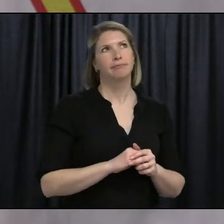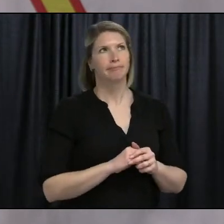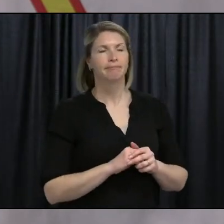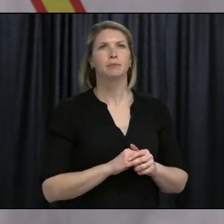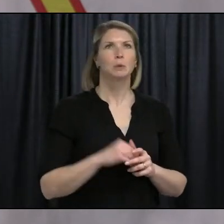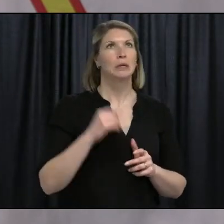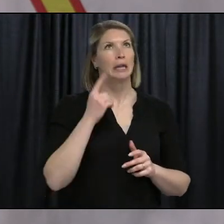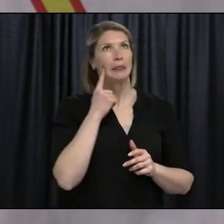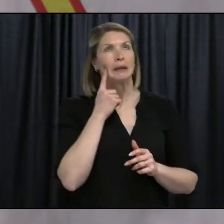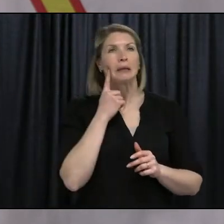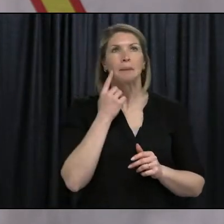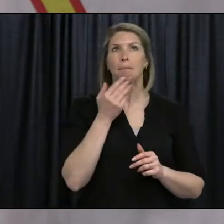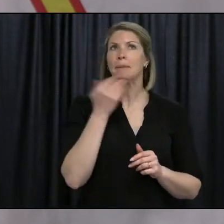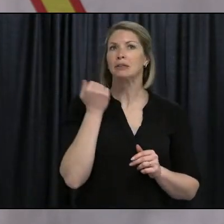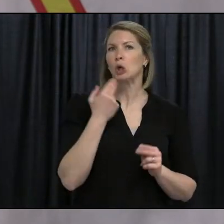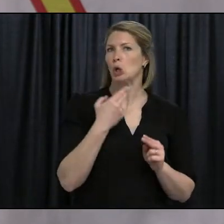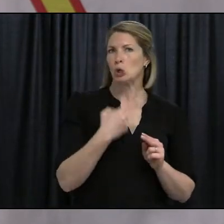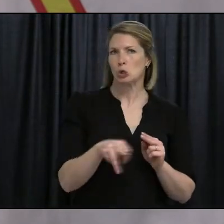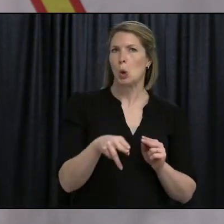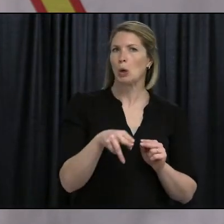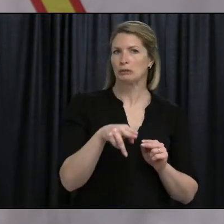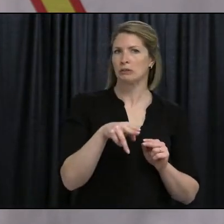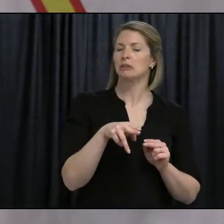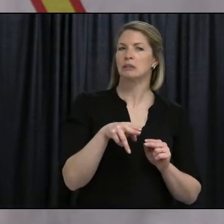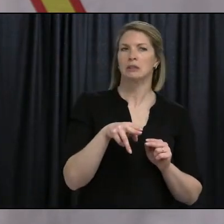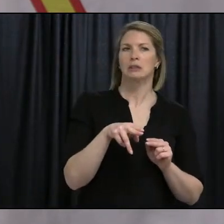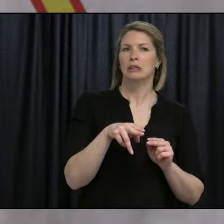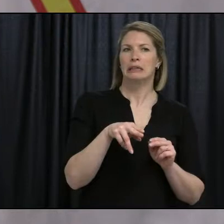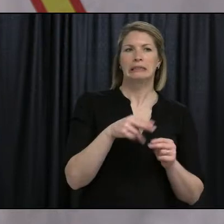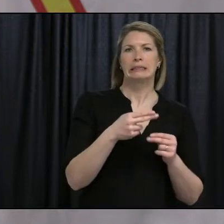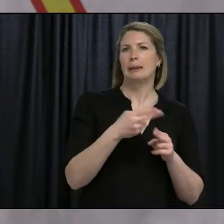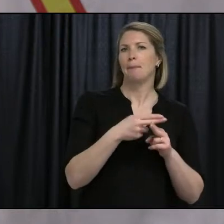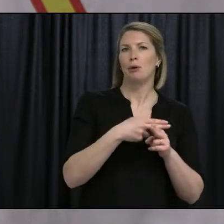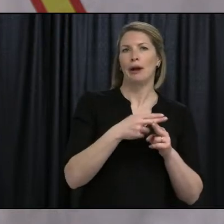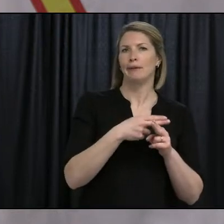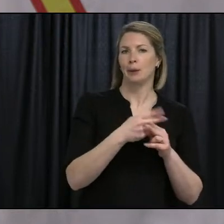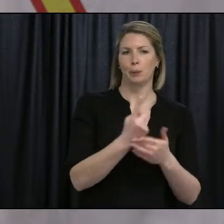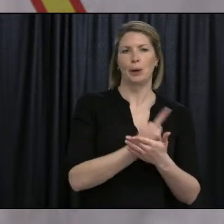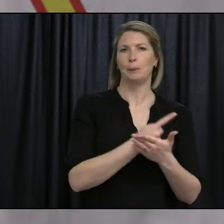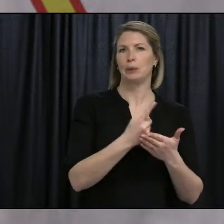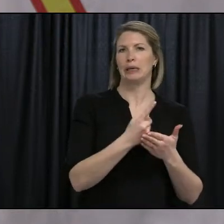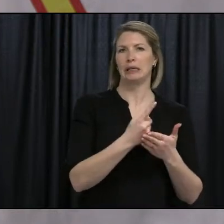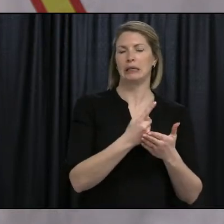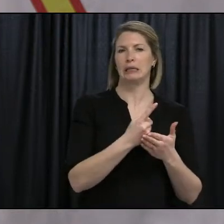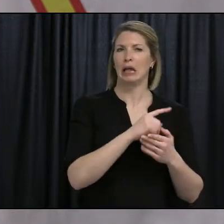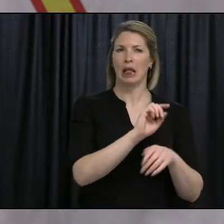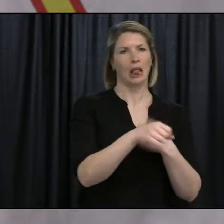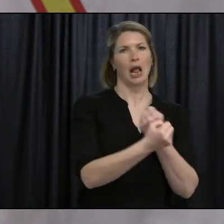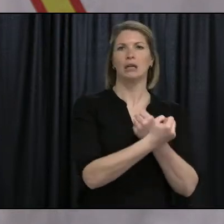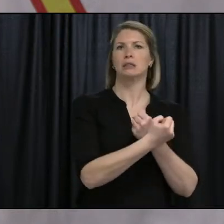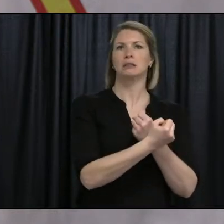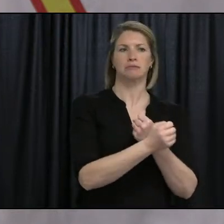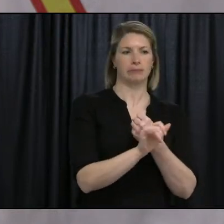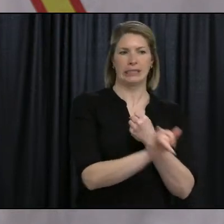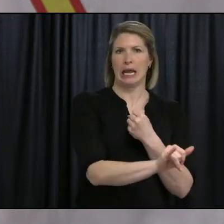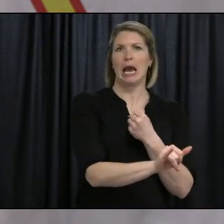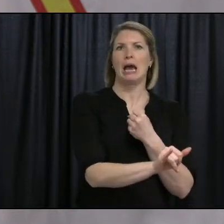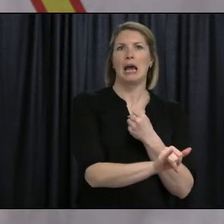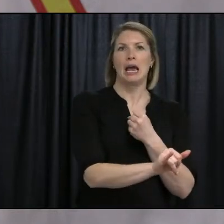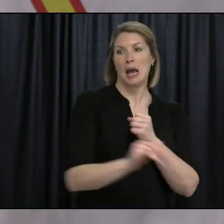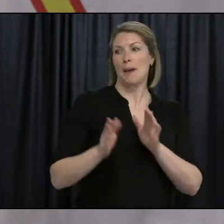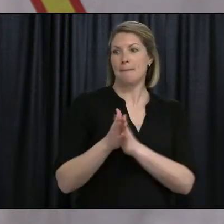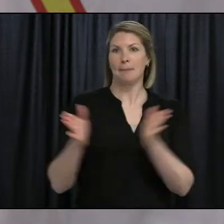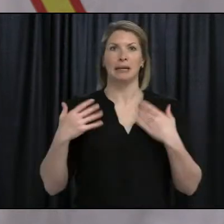think, for a short period of time, we give public health time to do its job, time to get that testing done, to see where we are, and